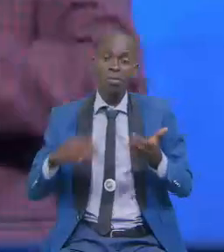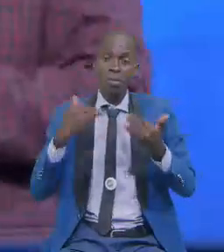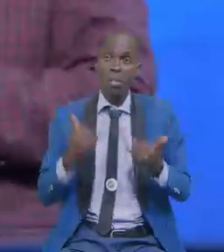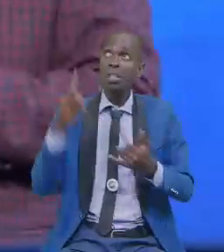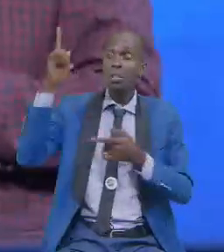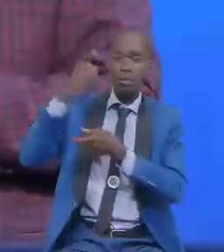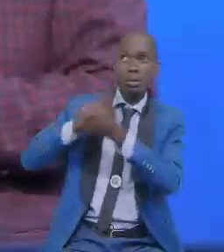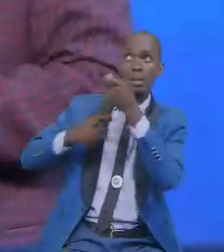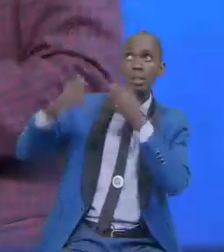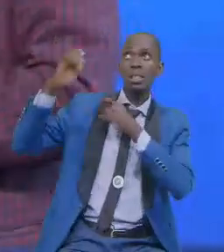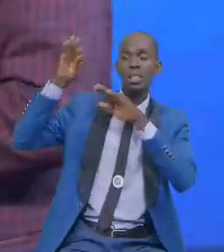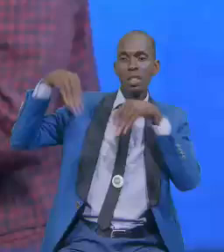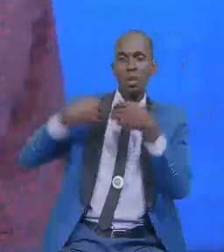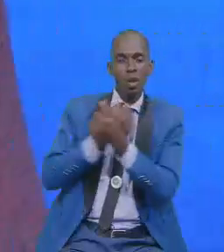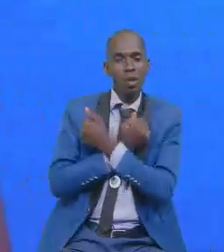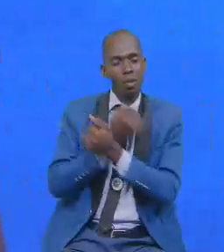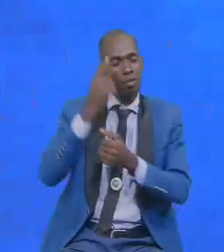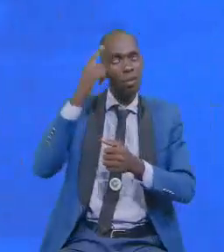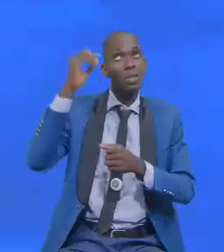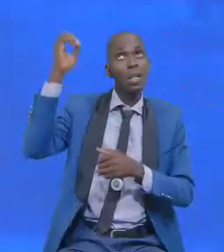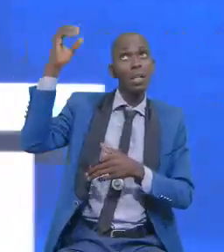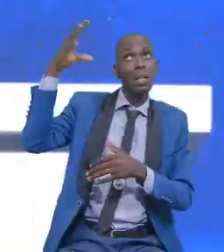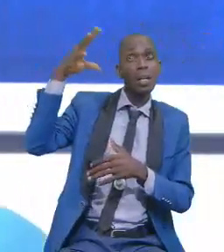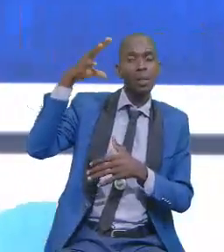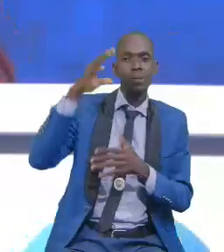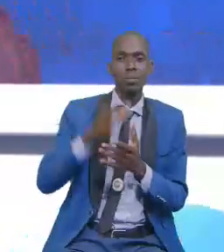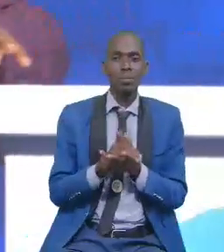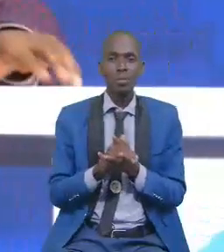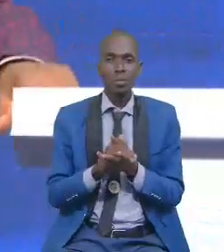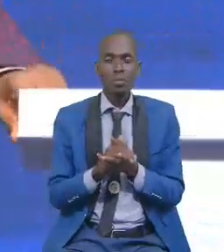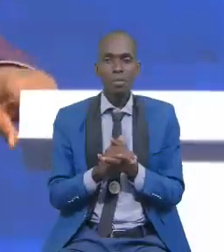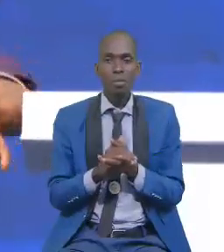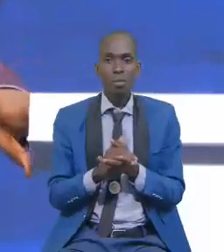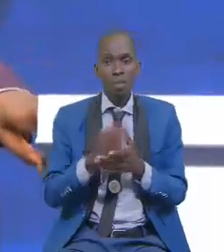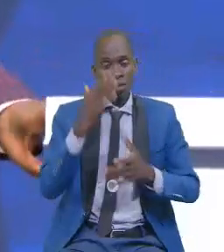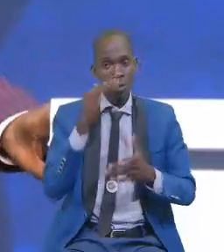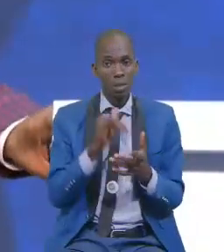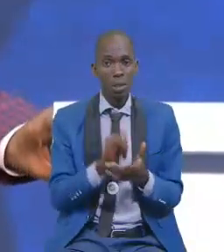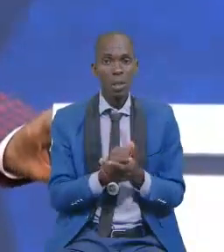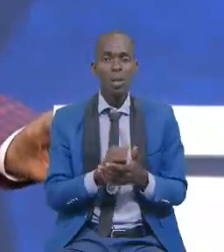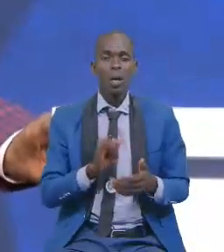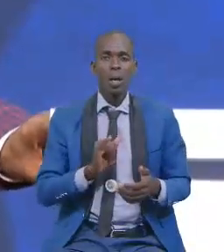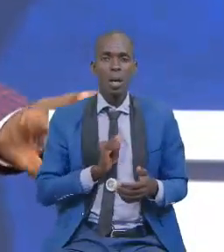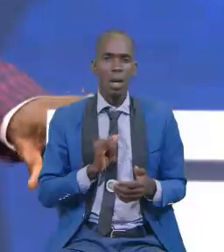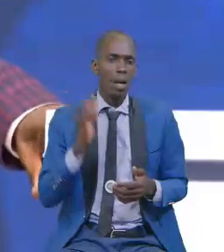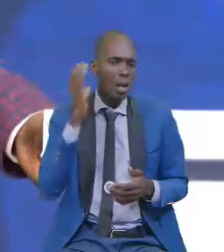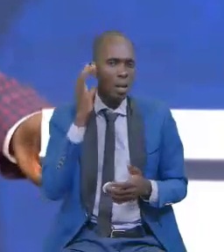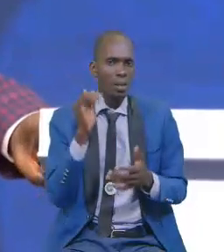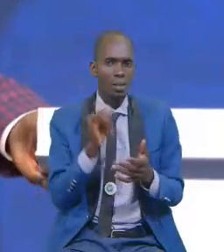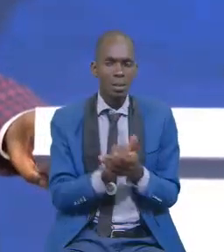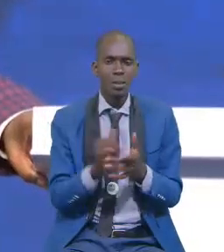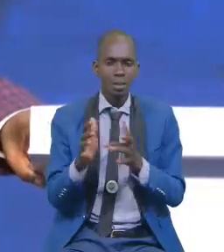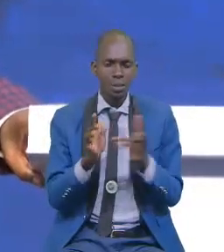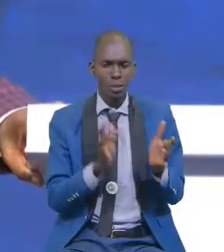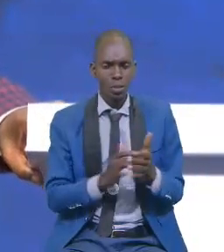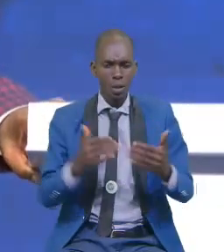the light. Can you affirm something I heard? That Jesus touched you and transformed you?